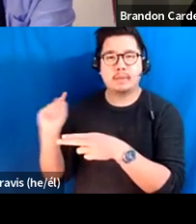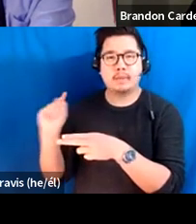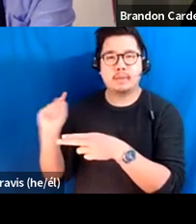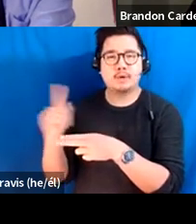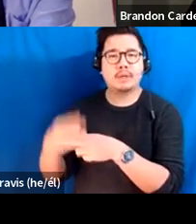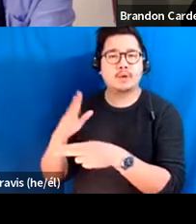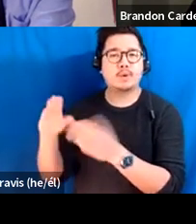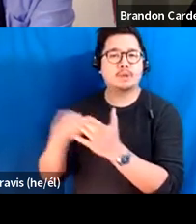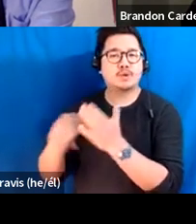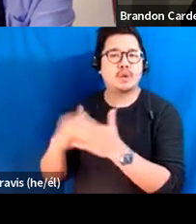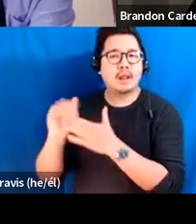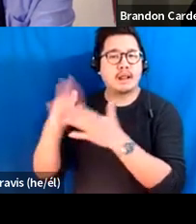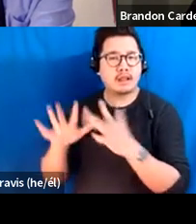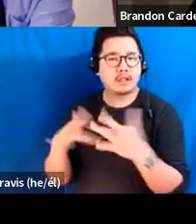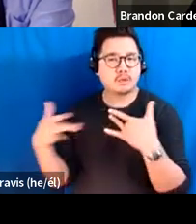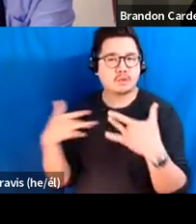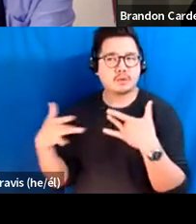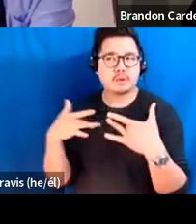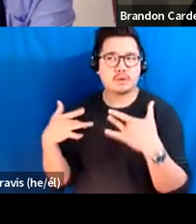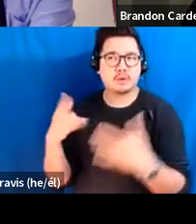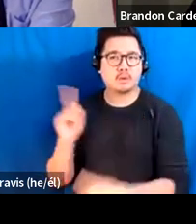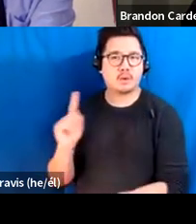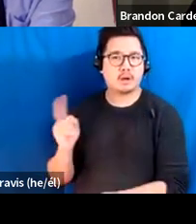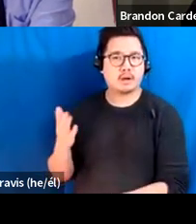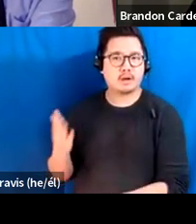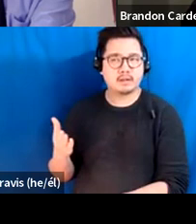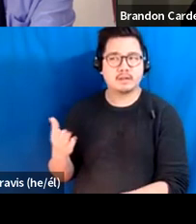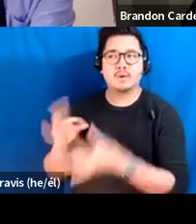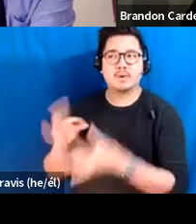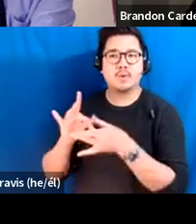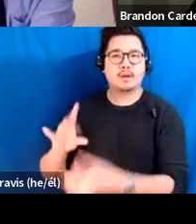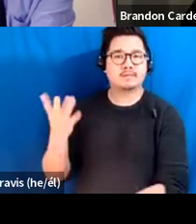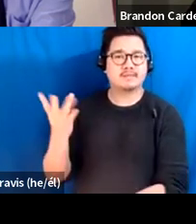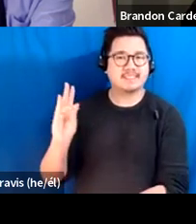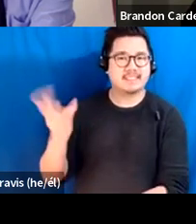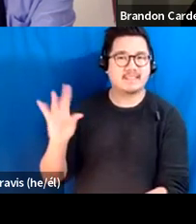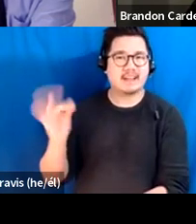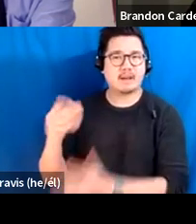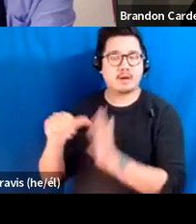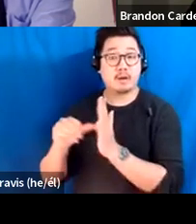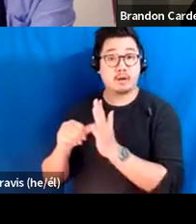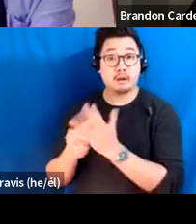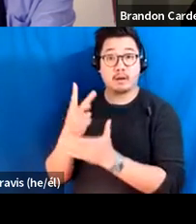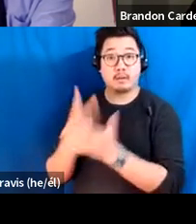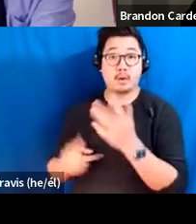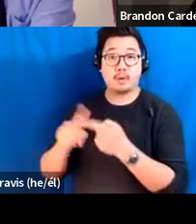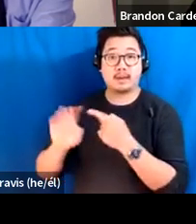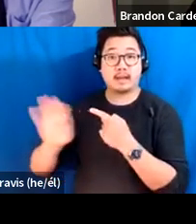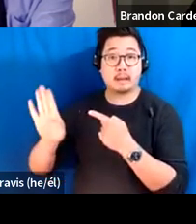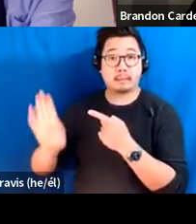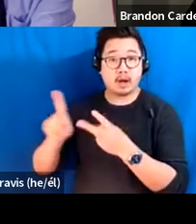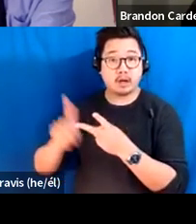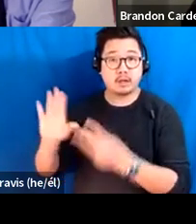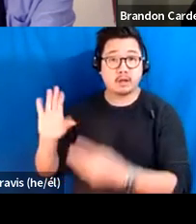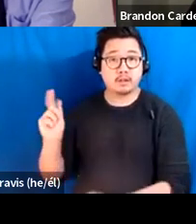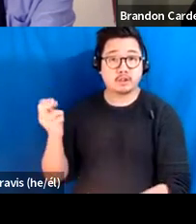student leader being concerned about where they are where the seventh and eighth graders are going to be because in both charlestown annie's boston they are able to